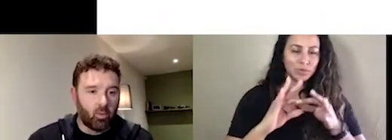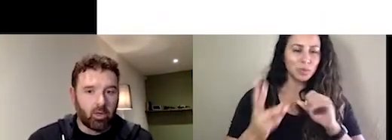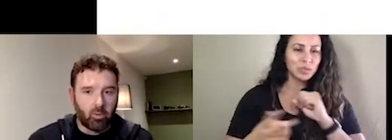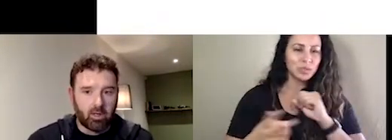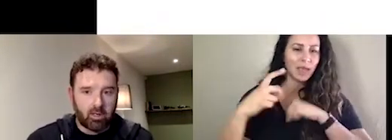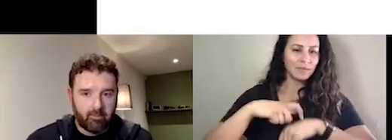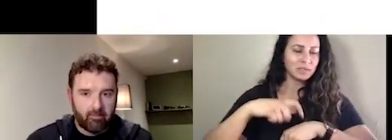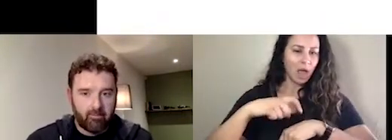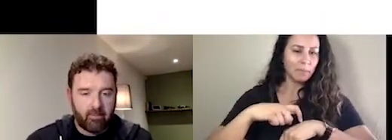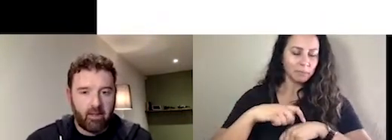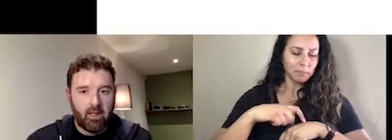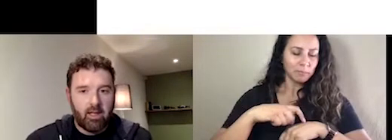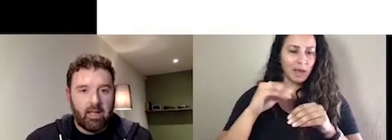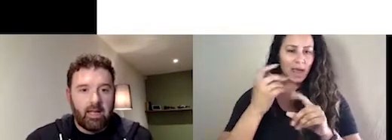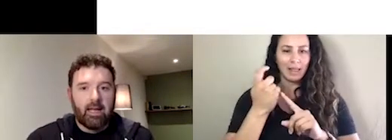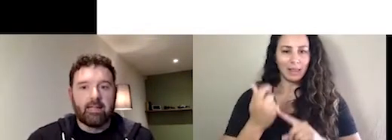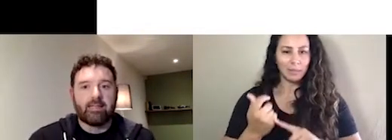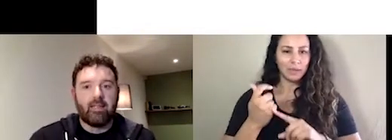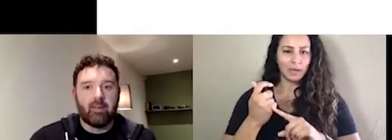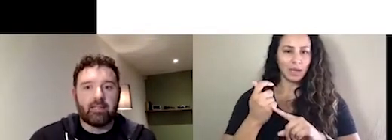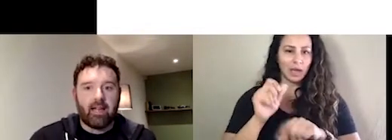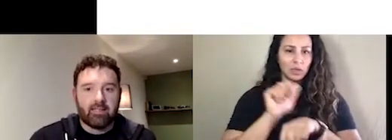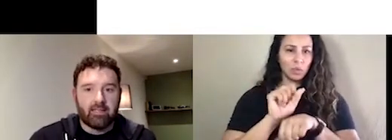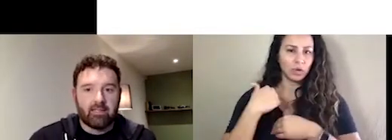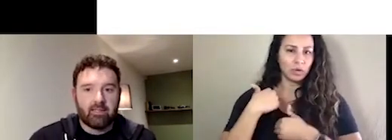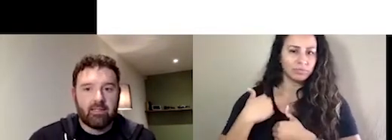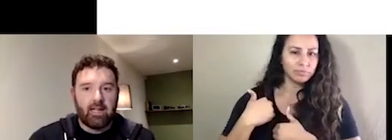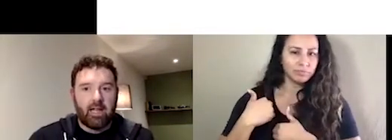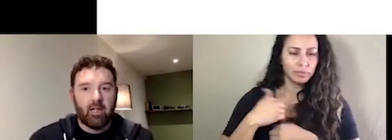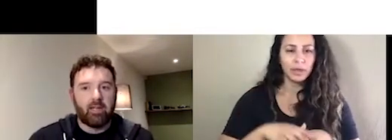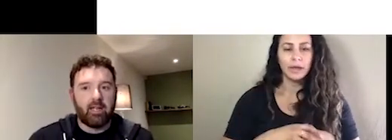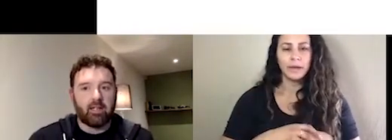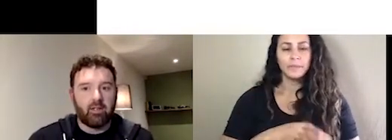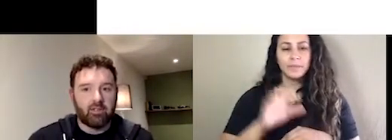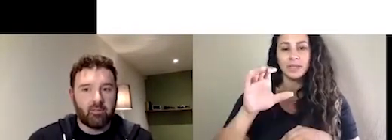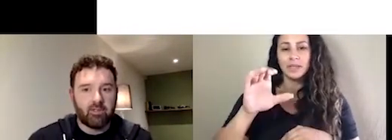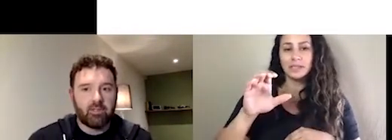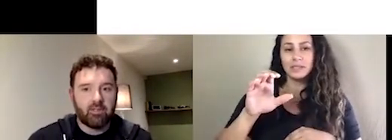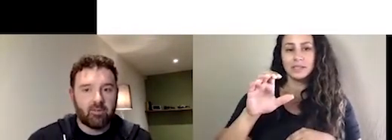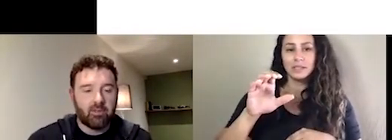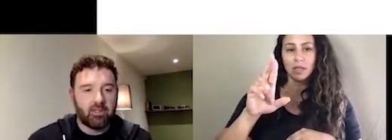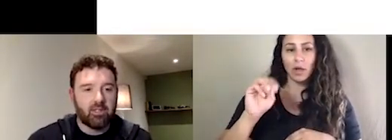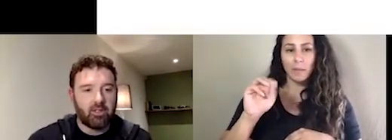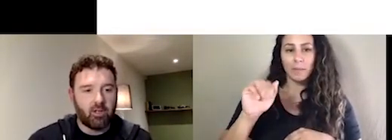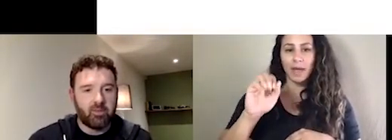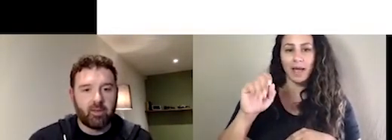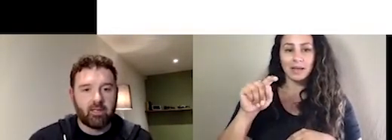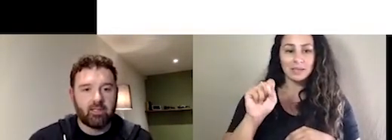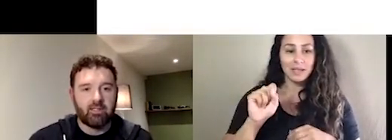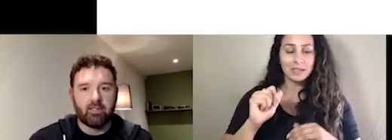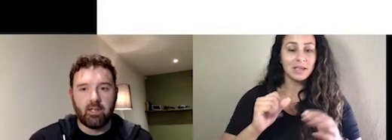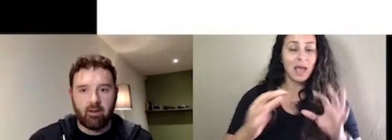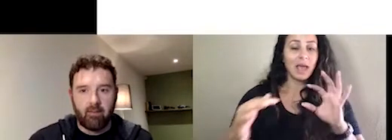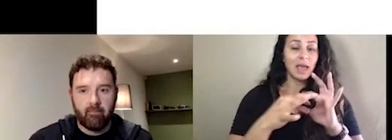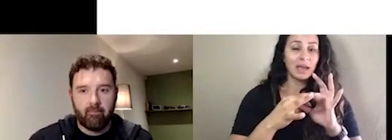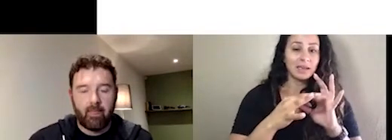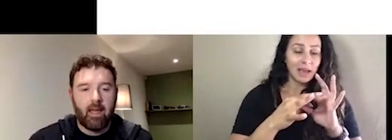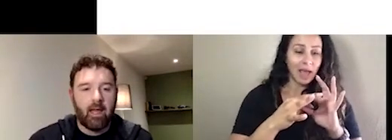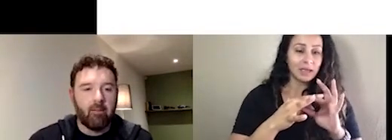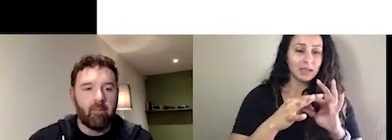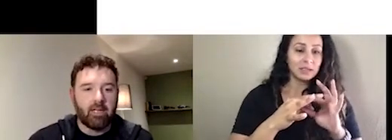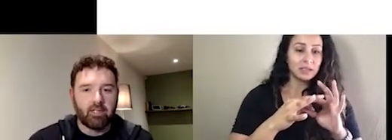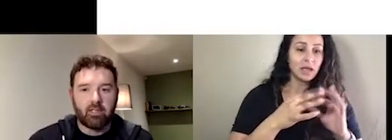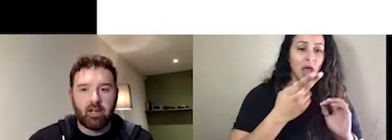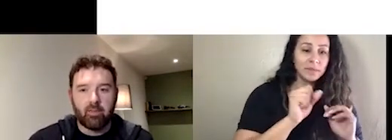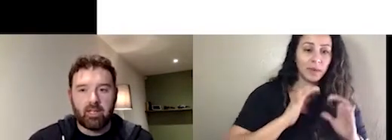eliminate work. And CMS assets help connect customers to HubSpot CRM,